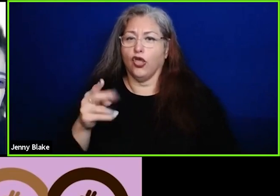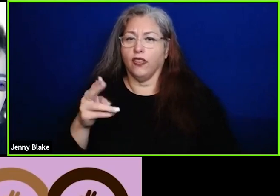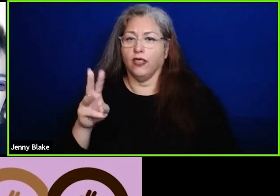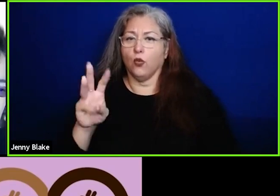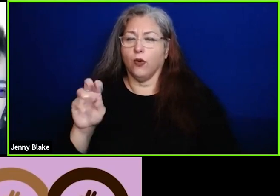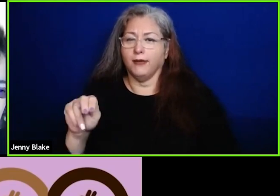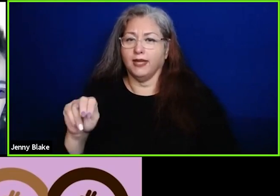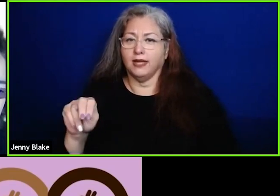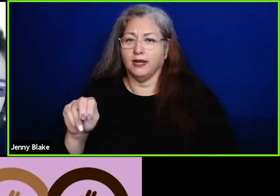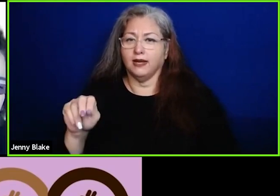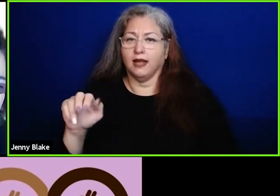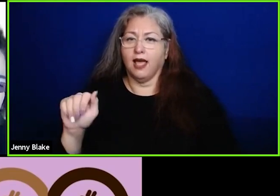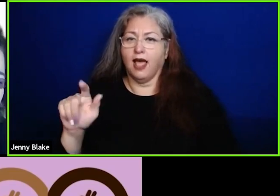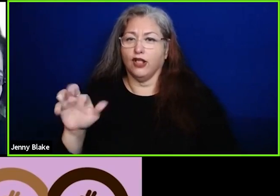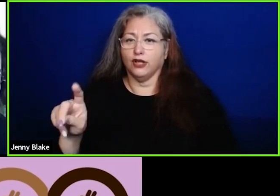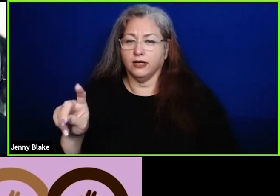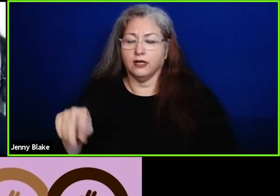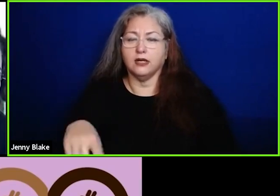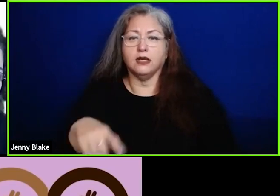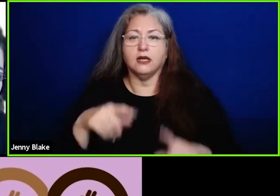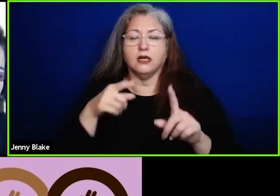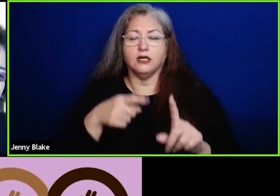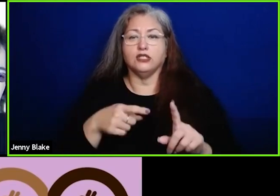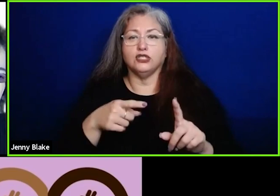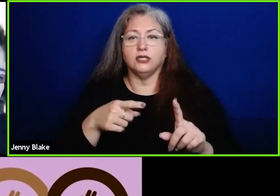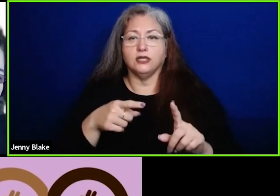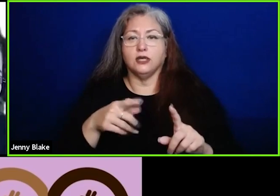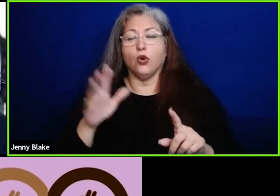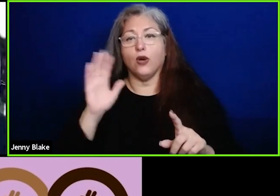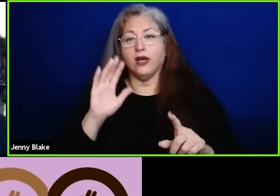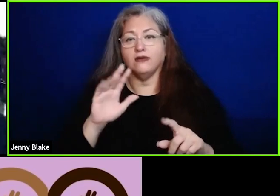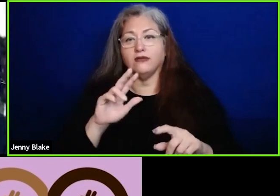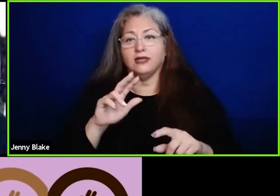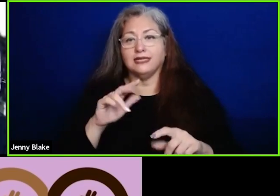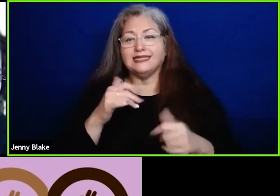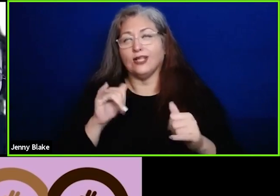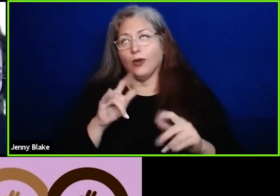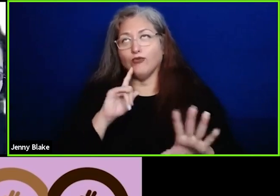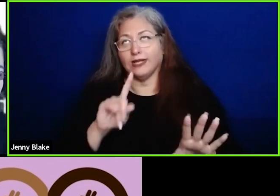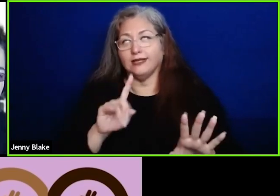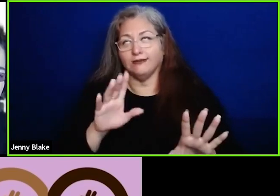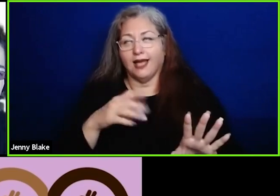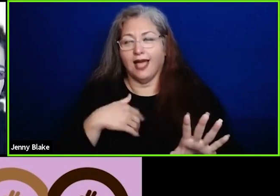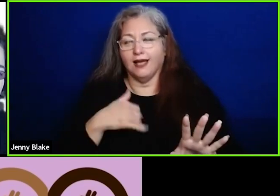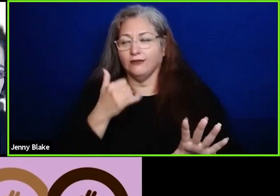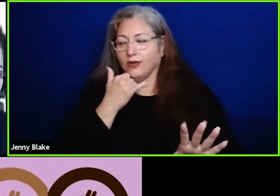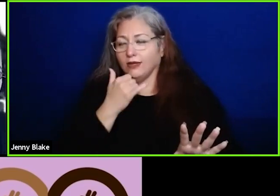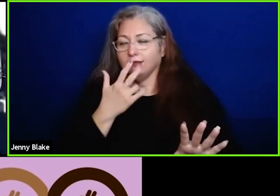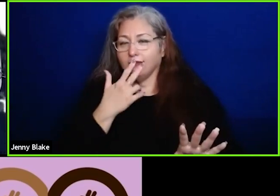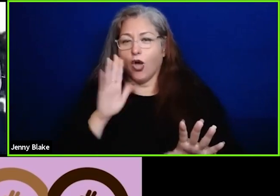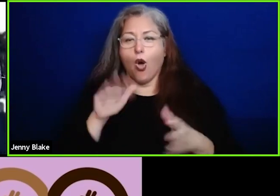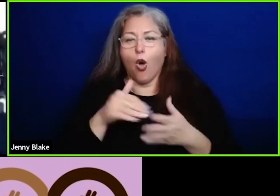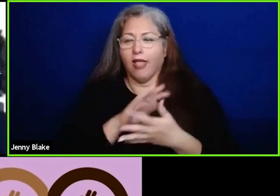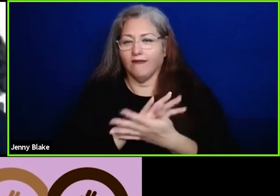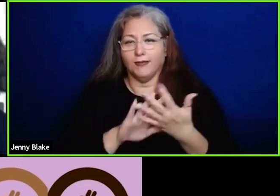Allard. She is was Native and still is. I feel like all of these